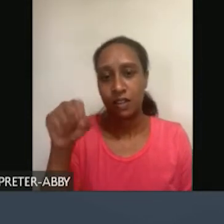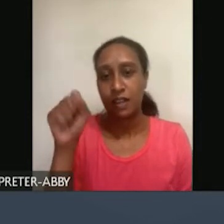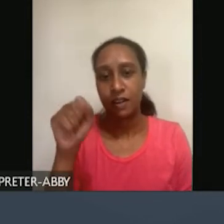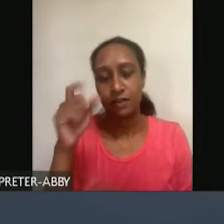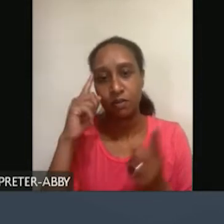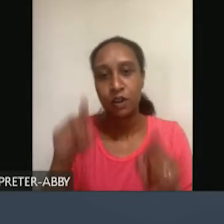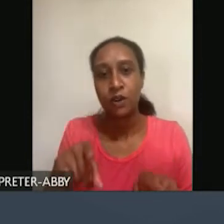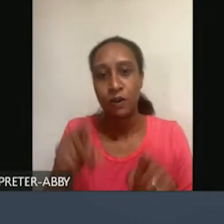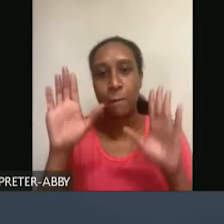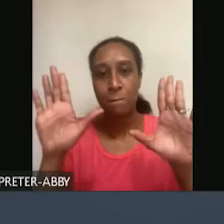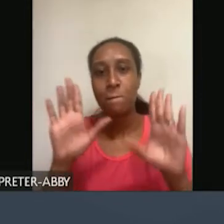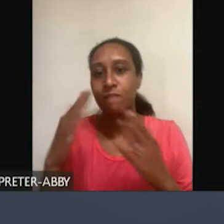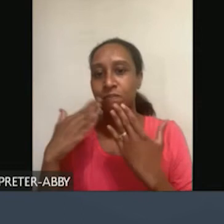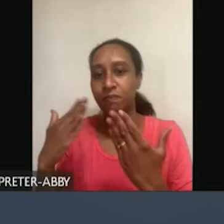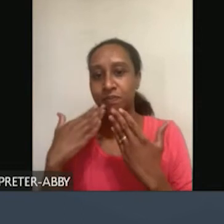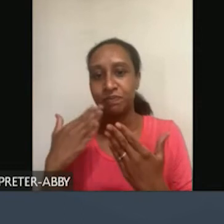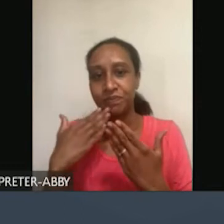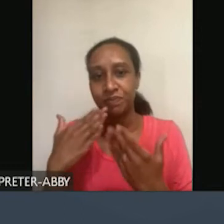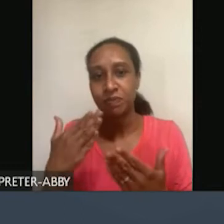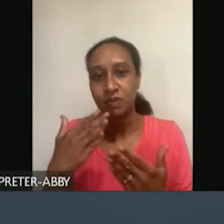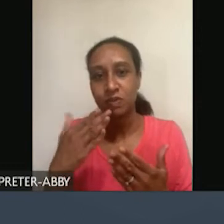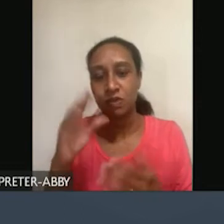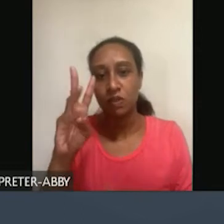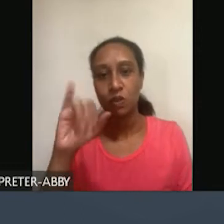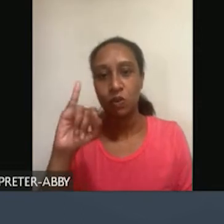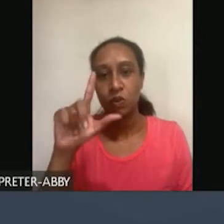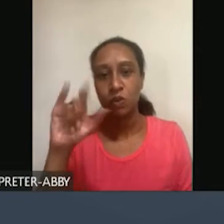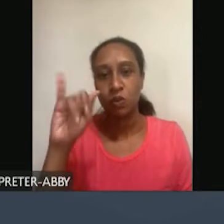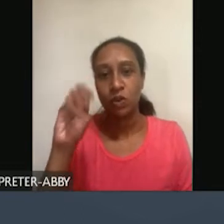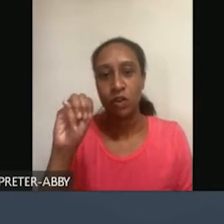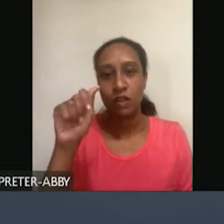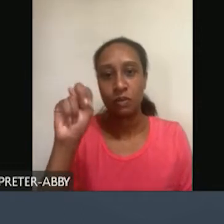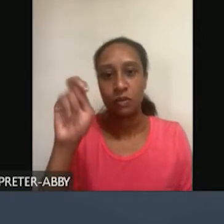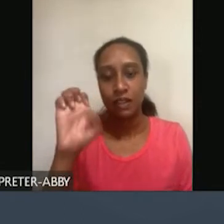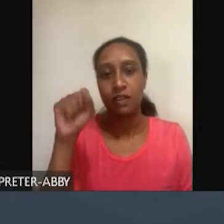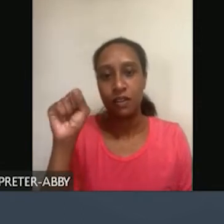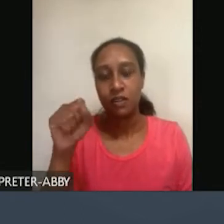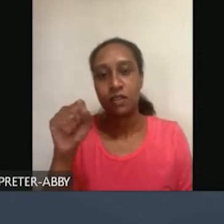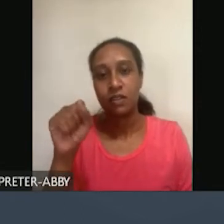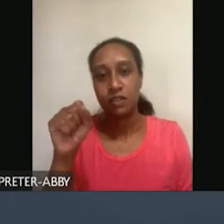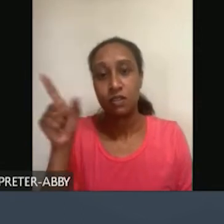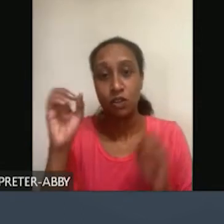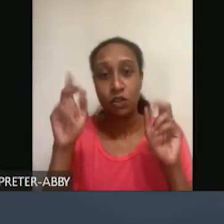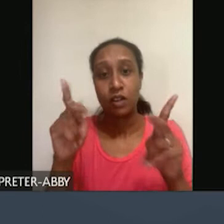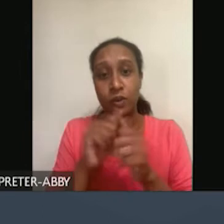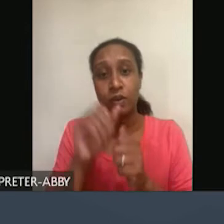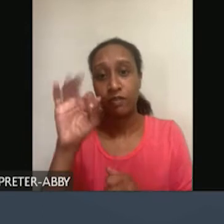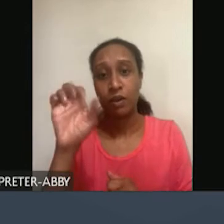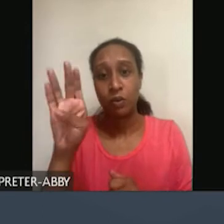Absolutely. Wonderful, thank you. William Lane? Yes. You're good with the February